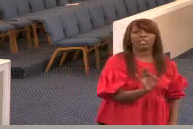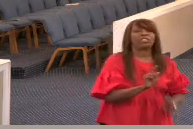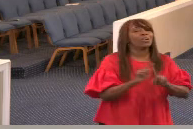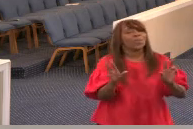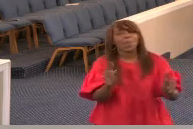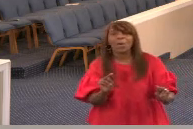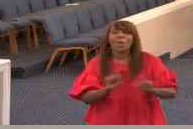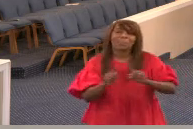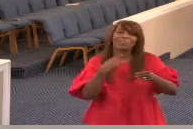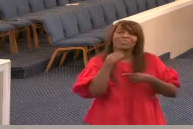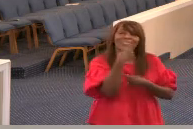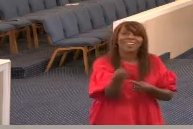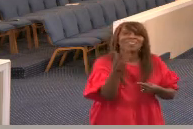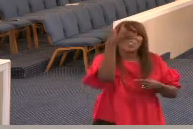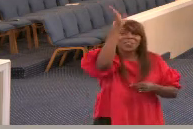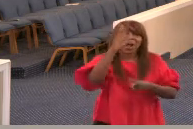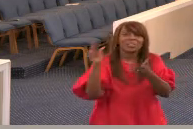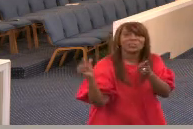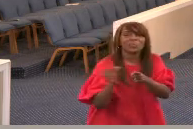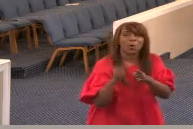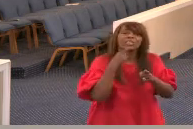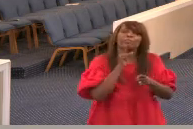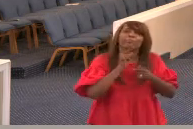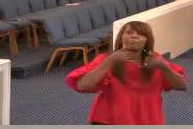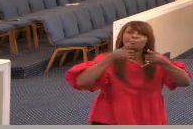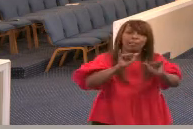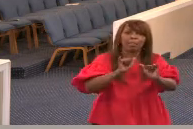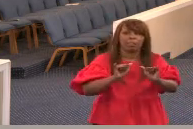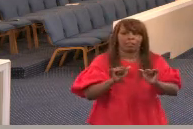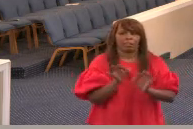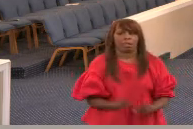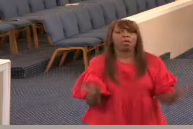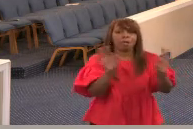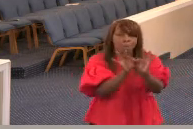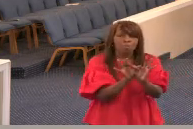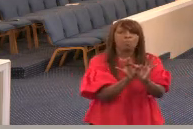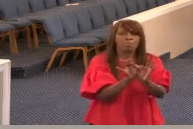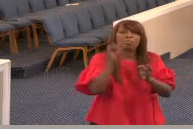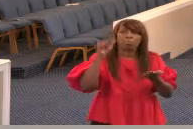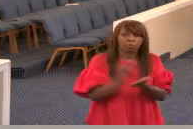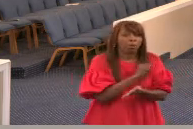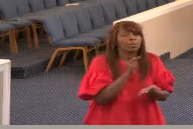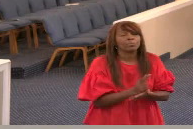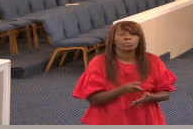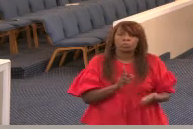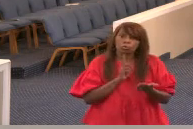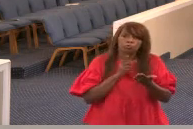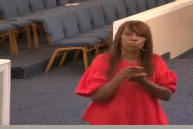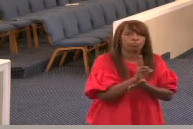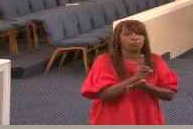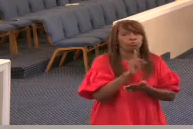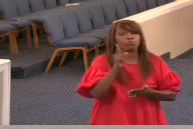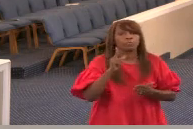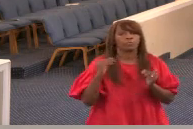you that God's word is still relevant today for truth, for